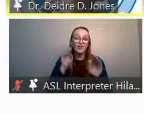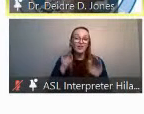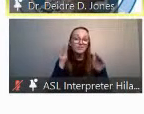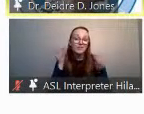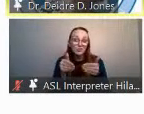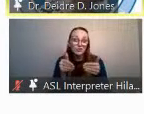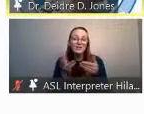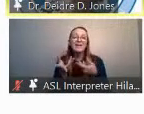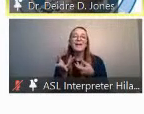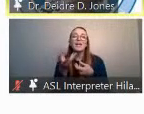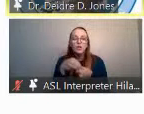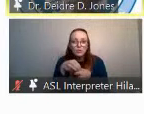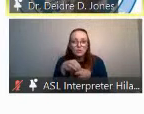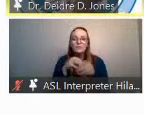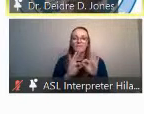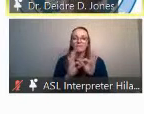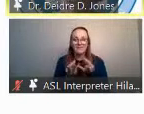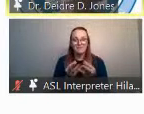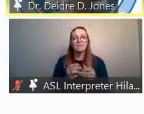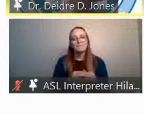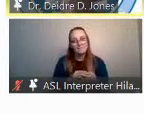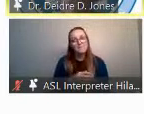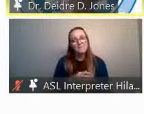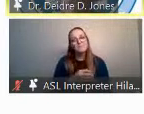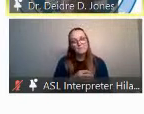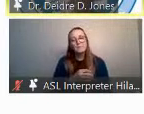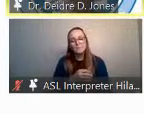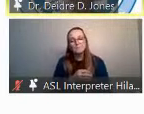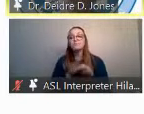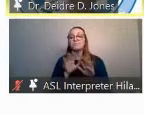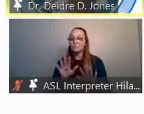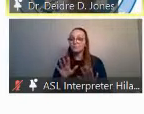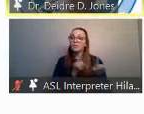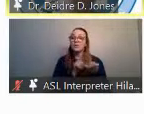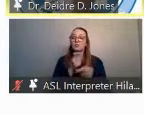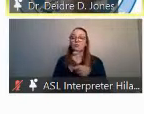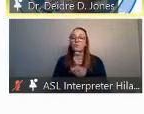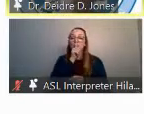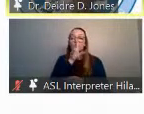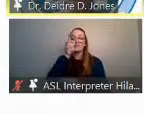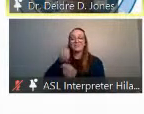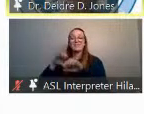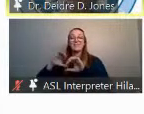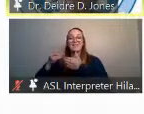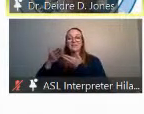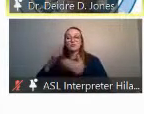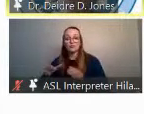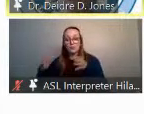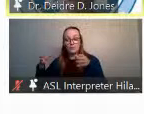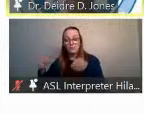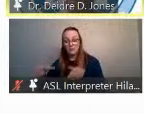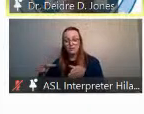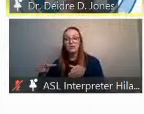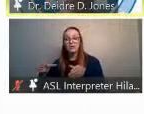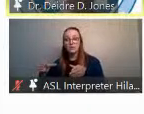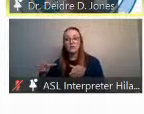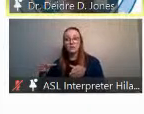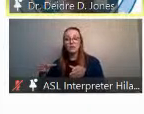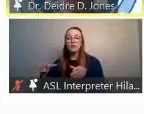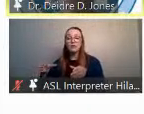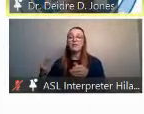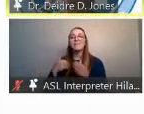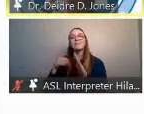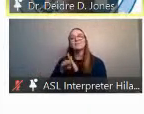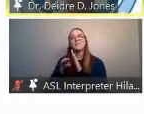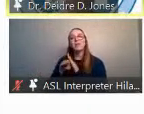including the families. And then also making sure that in the classroom, that we take a developmentally